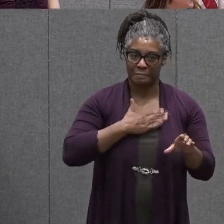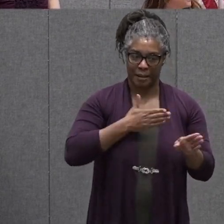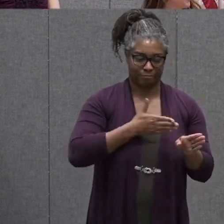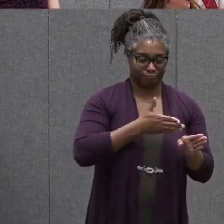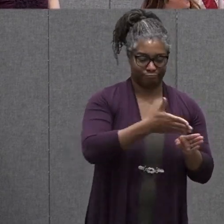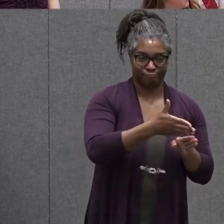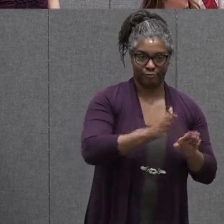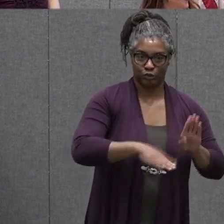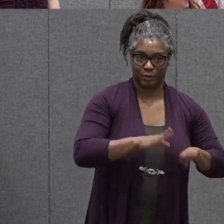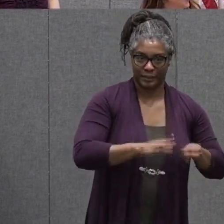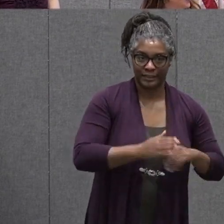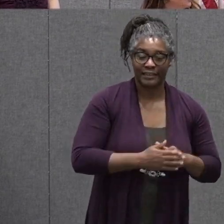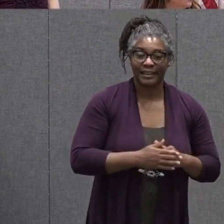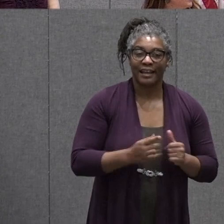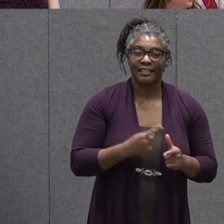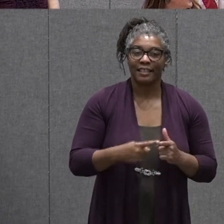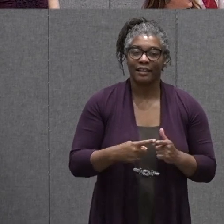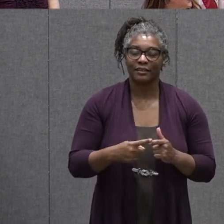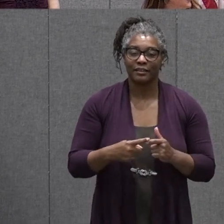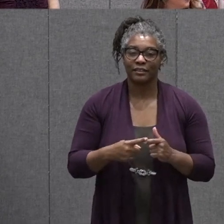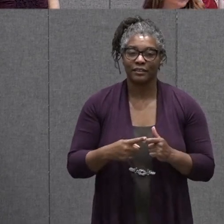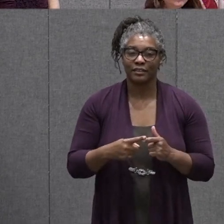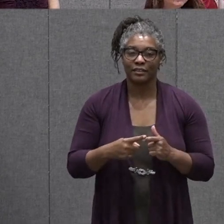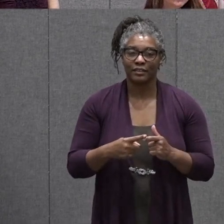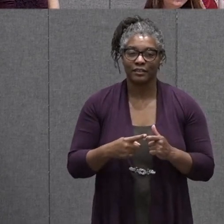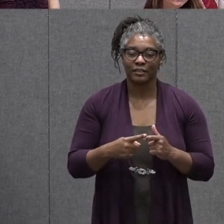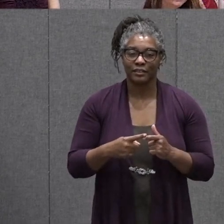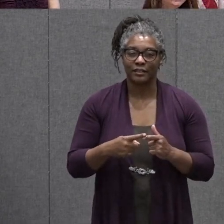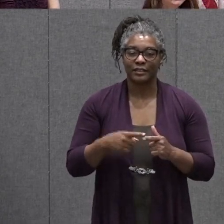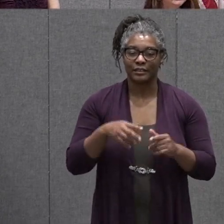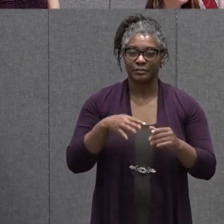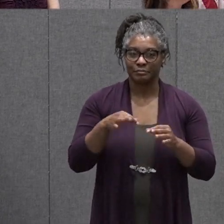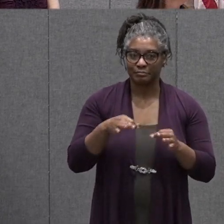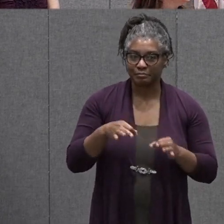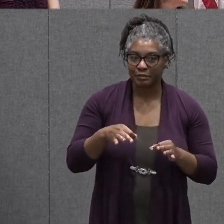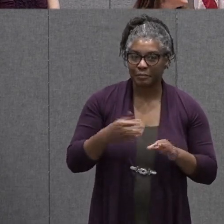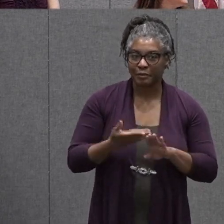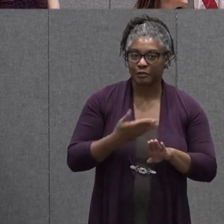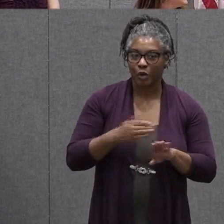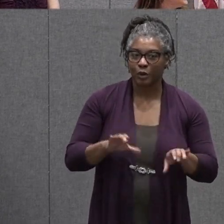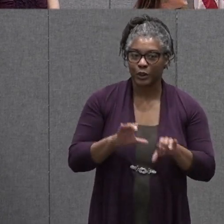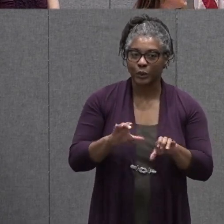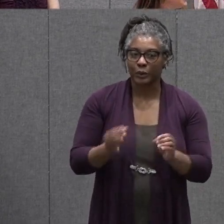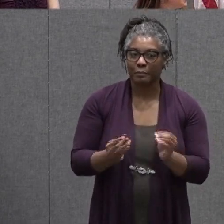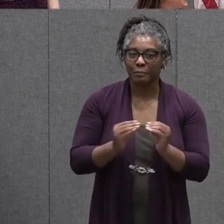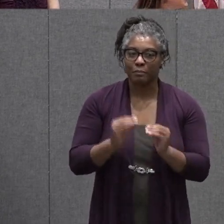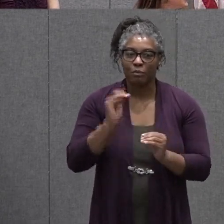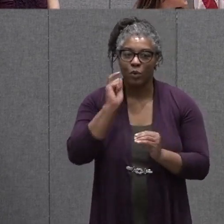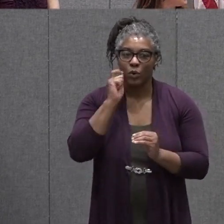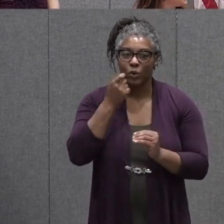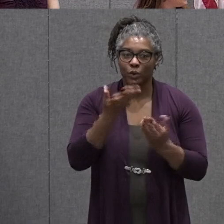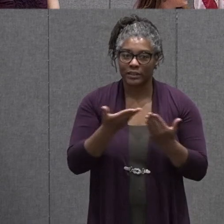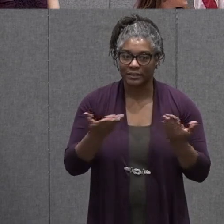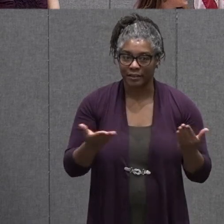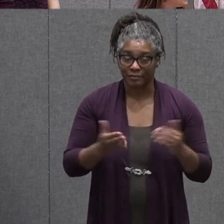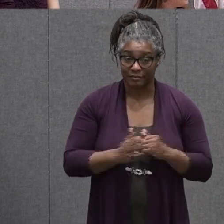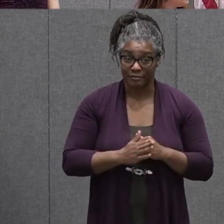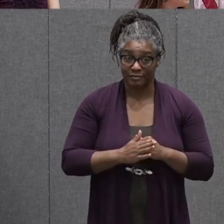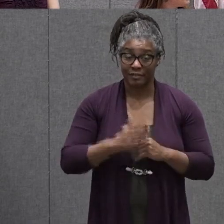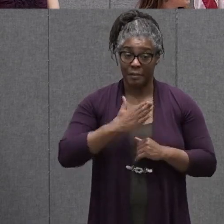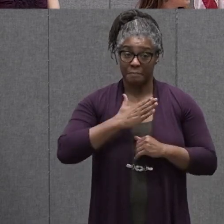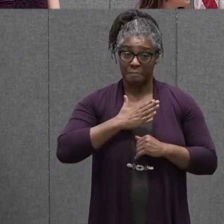guys before we do some more cool stuff, some more drum circle stuff. And drumming is my main